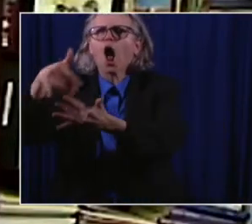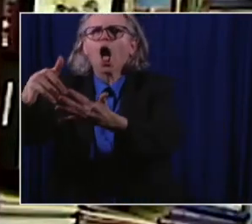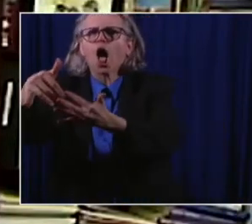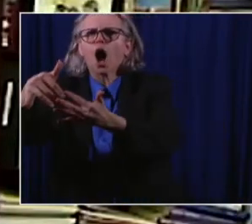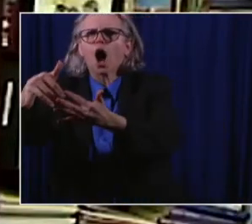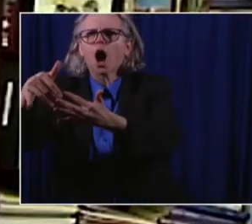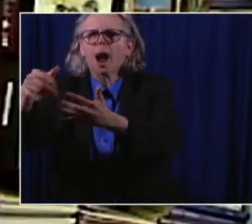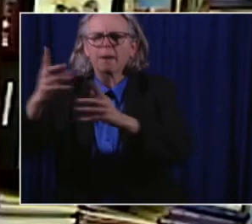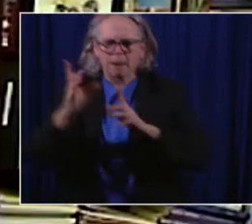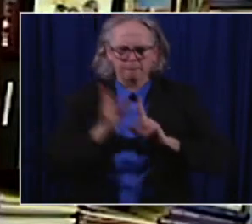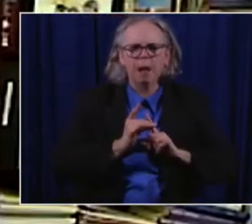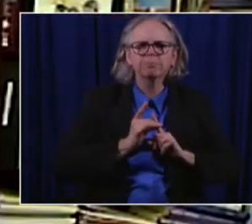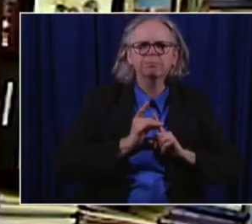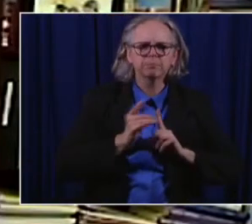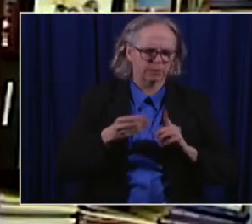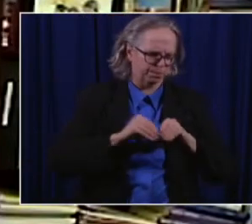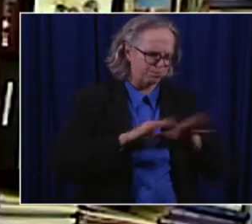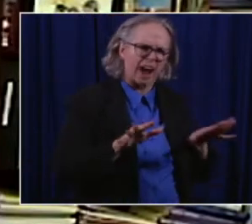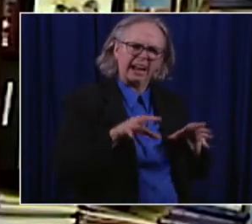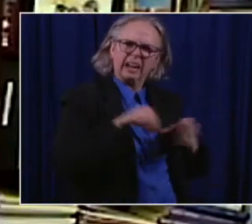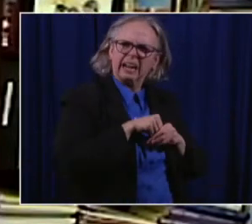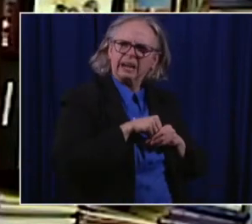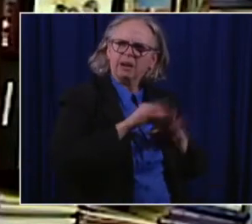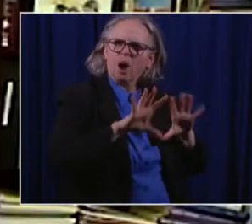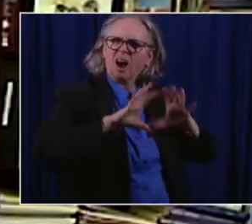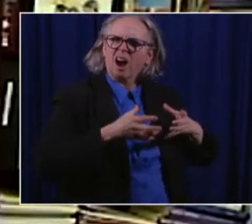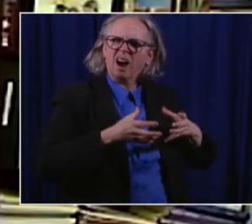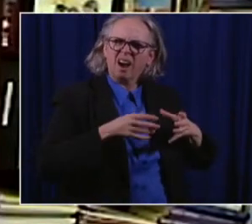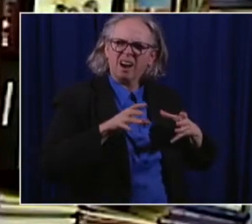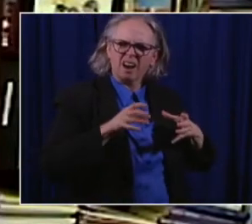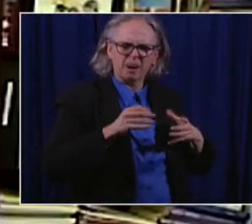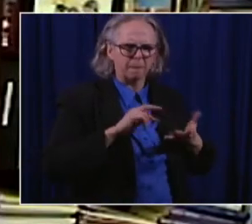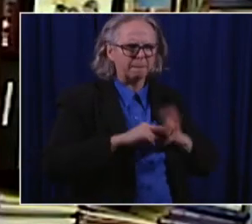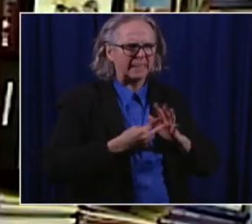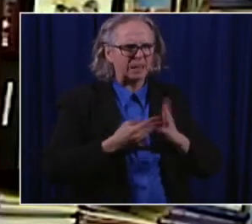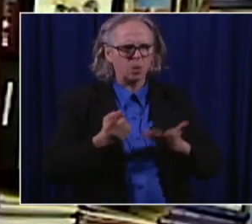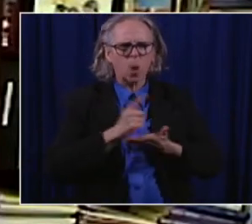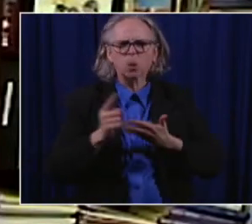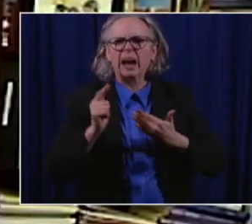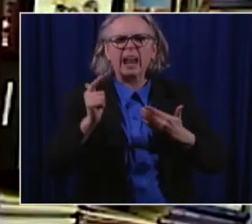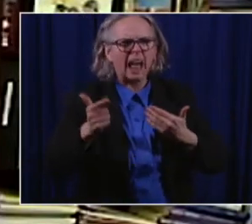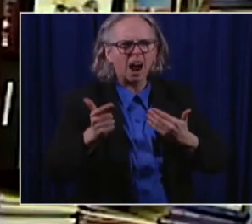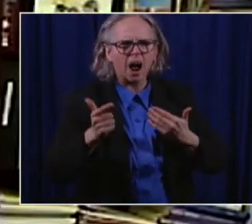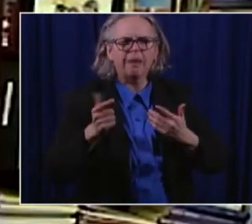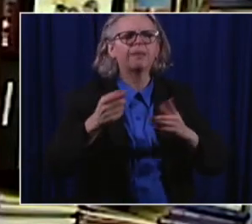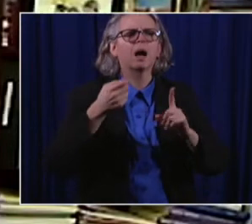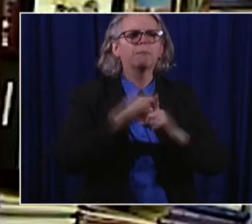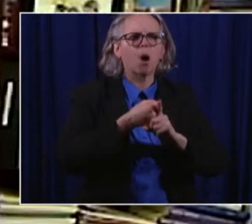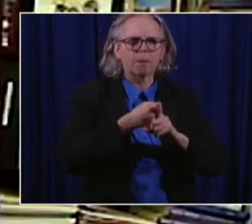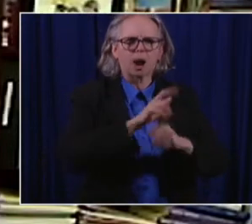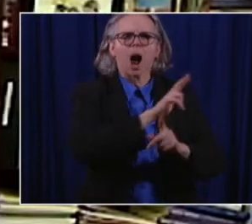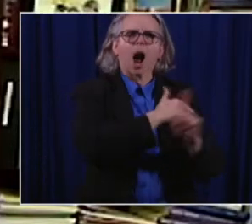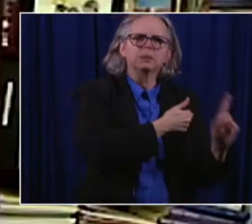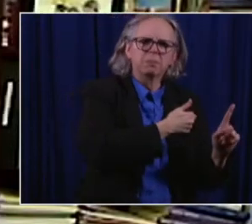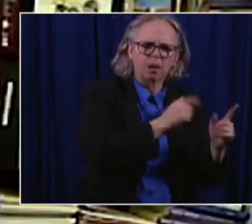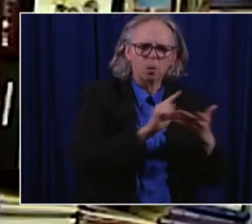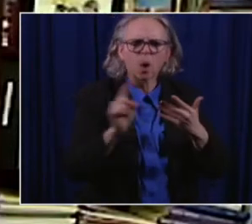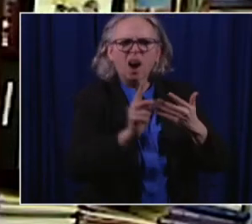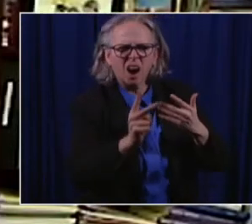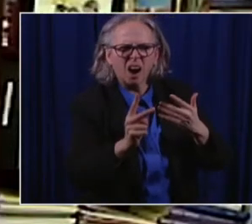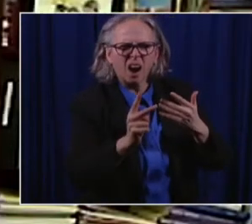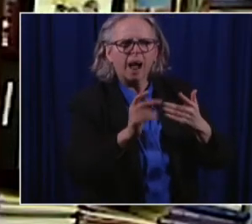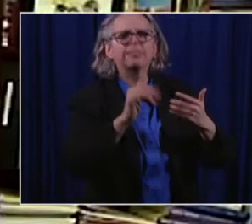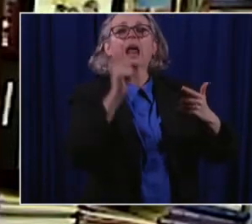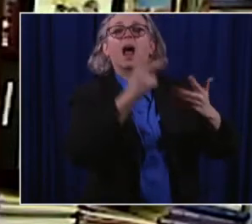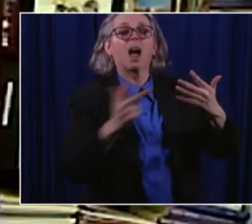to be admitted to the hospital, and sometimes a week after that before they end up in the ICU. This is not the beginning of the